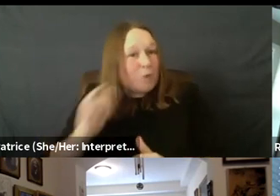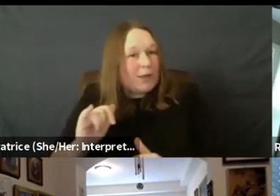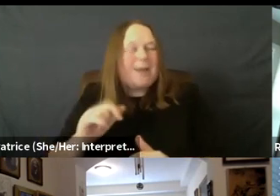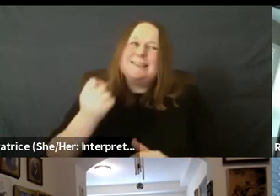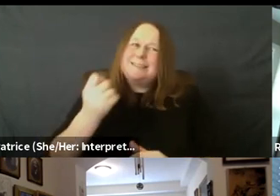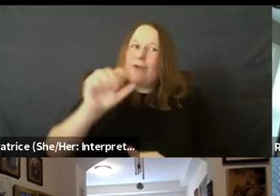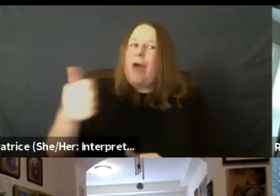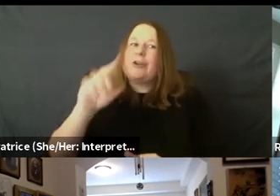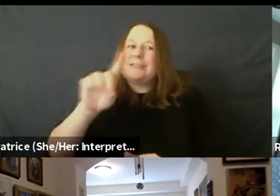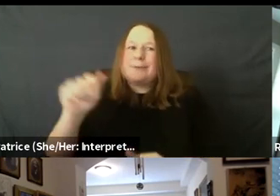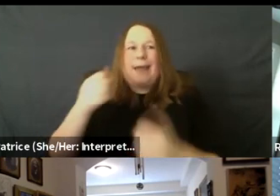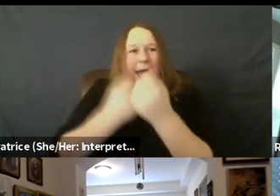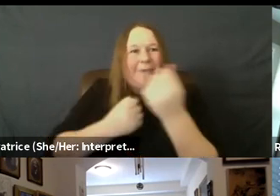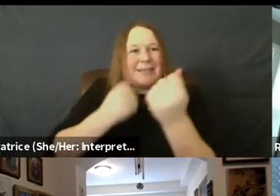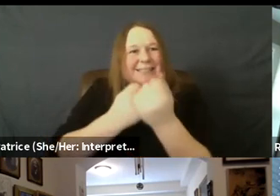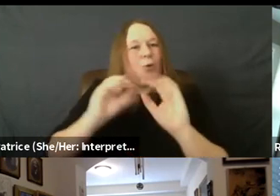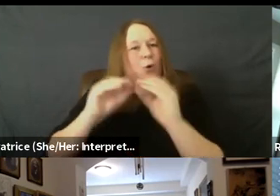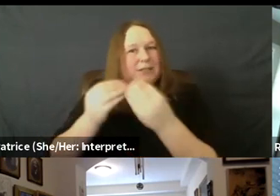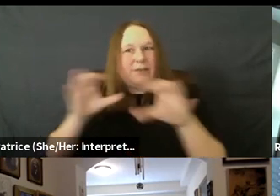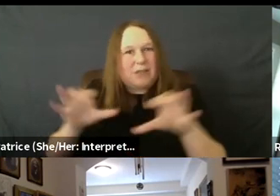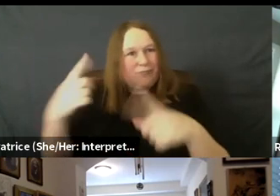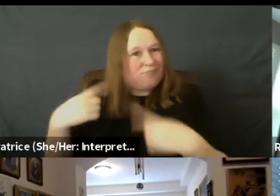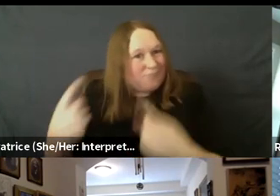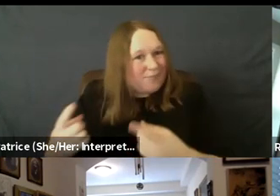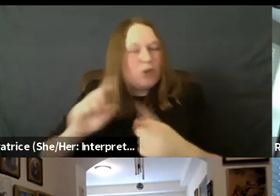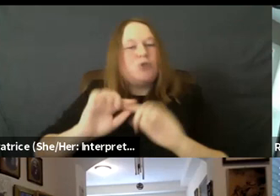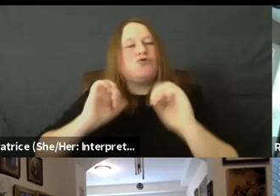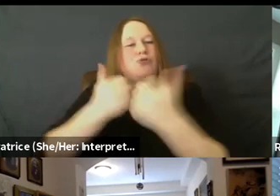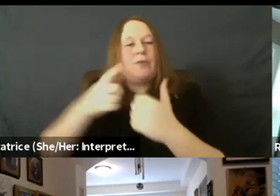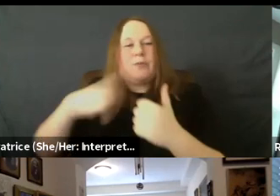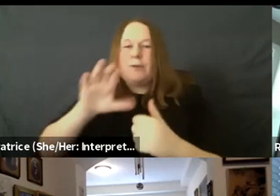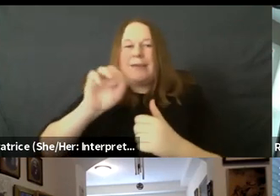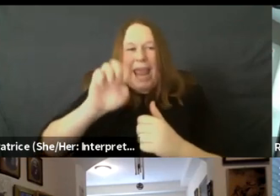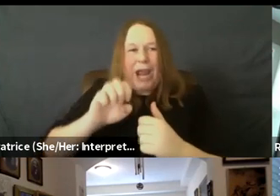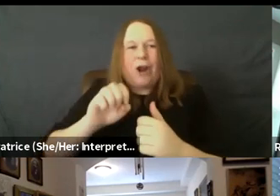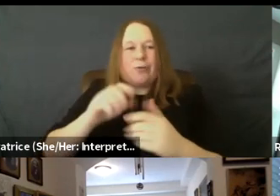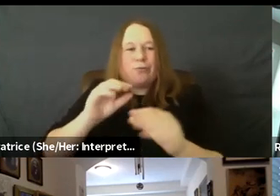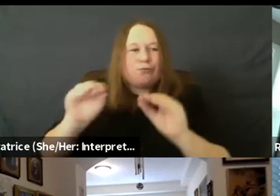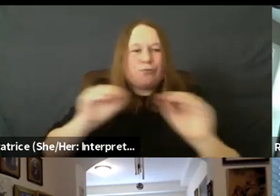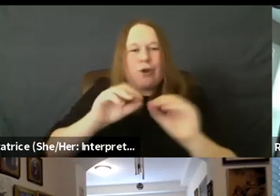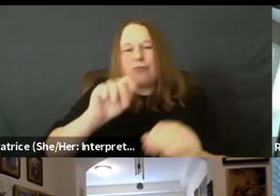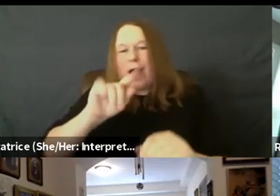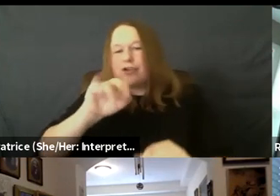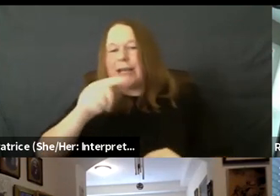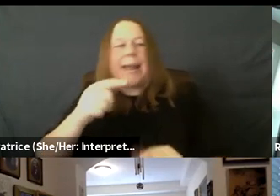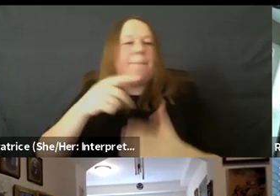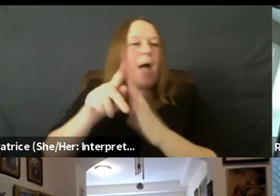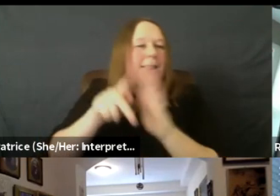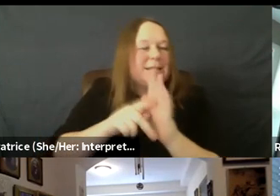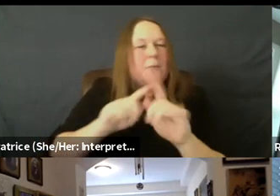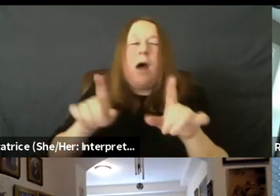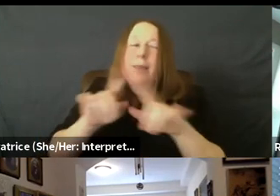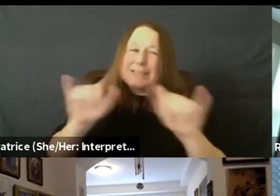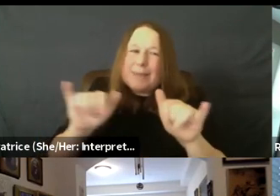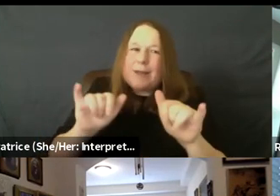several other disability advocacy organizations have done so, to challenge those care rationing policies. But they also remain